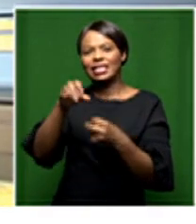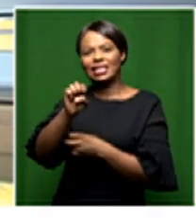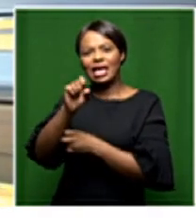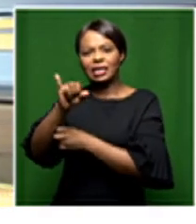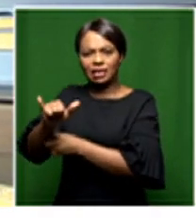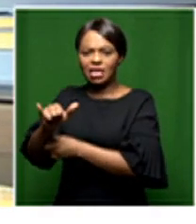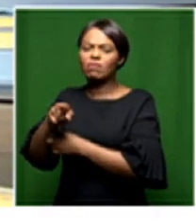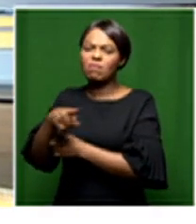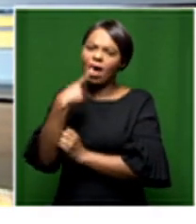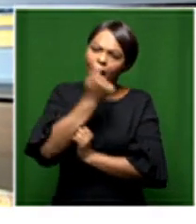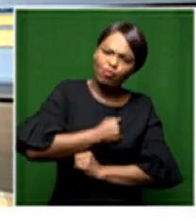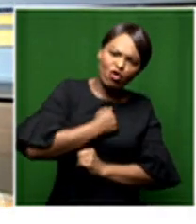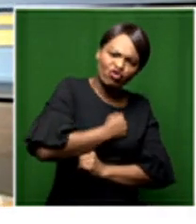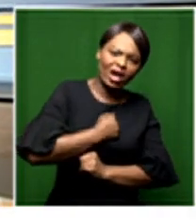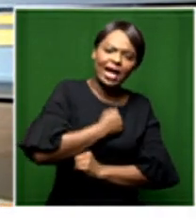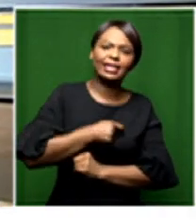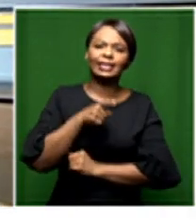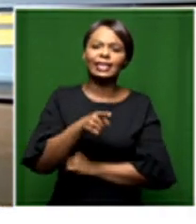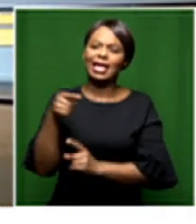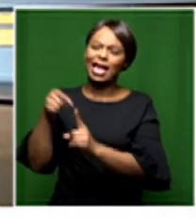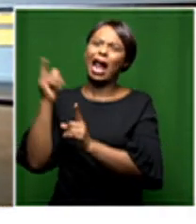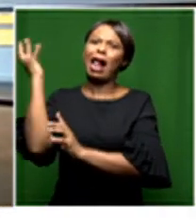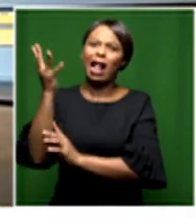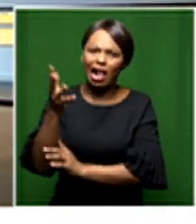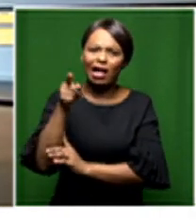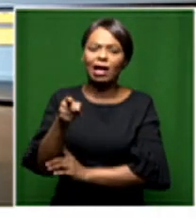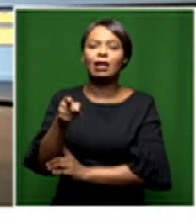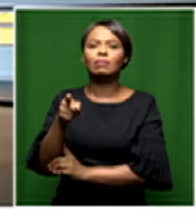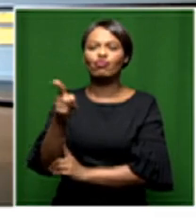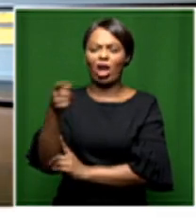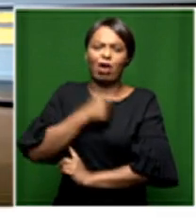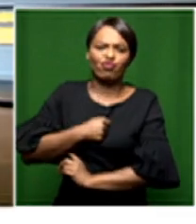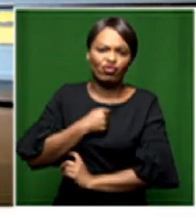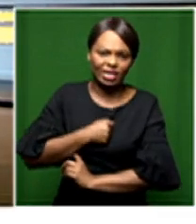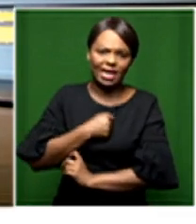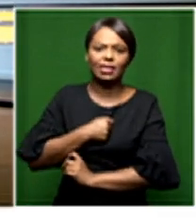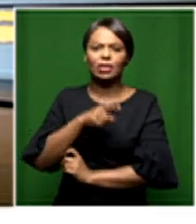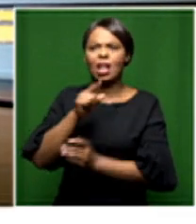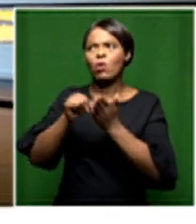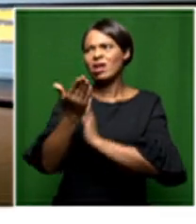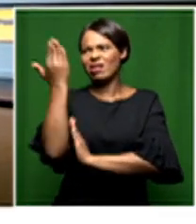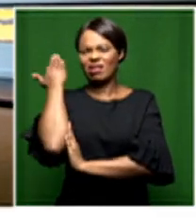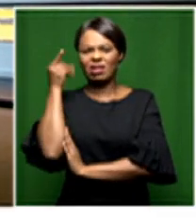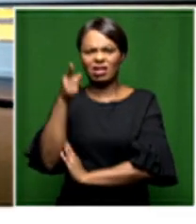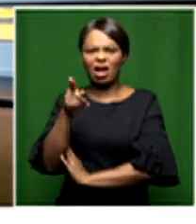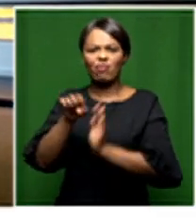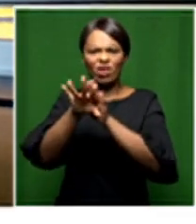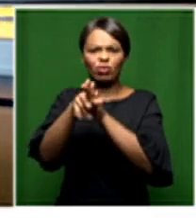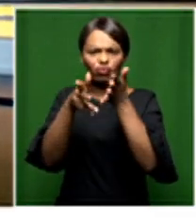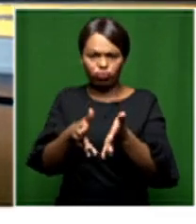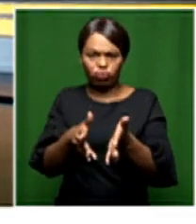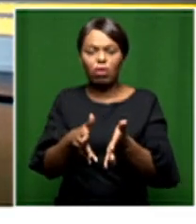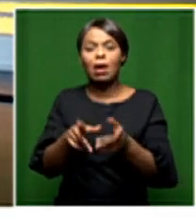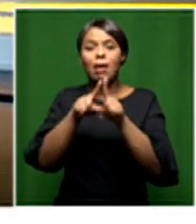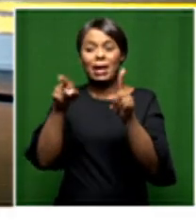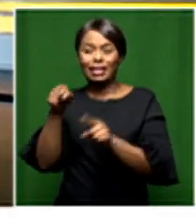since apologized for a statement that she made. I think it was an opinion piece in The Maverick last week. And what she said there